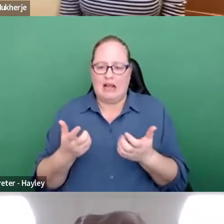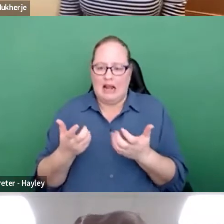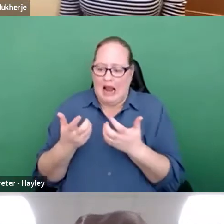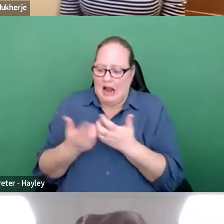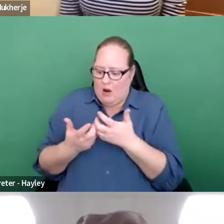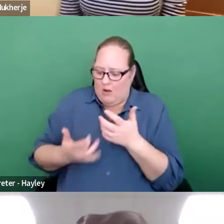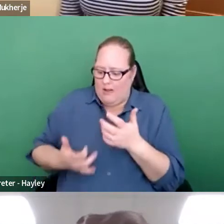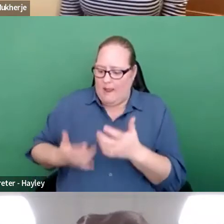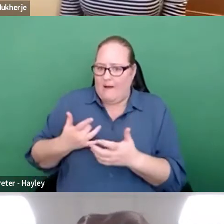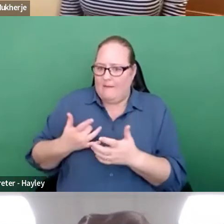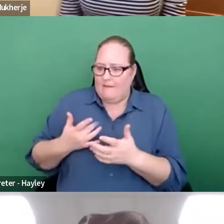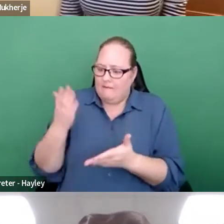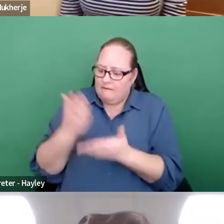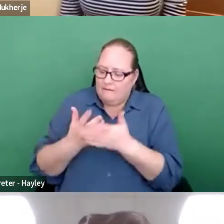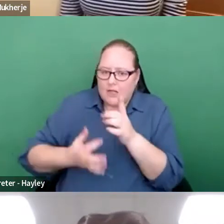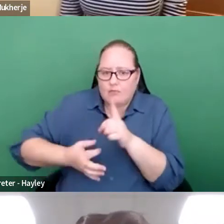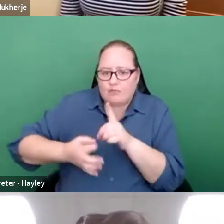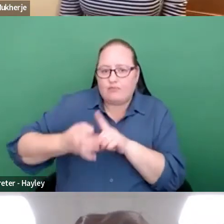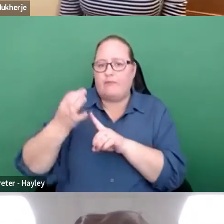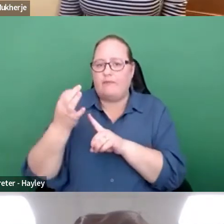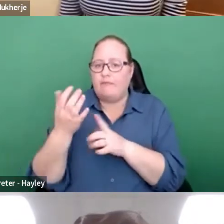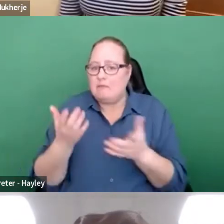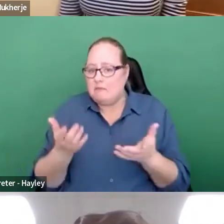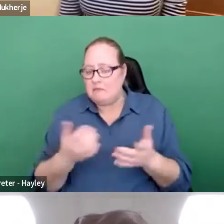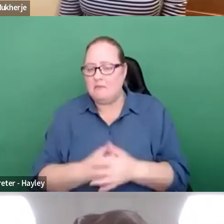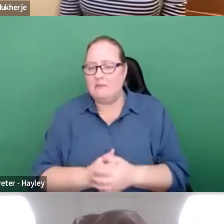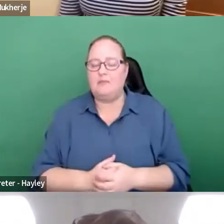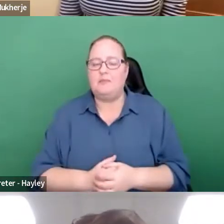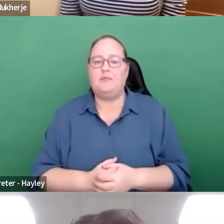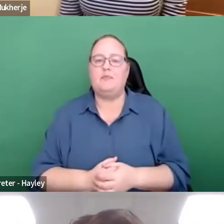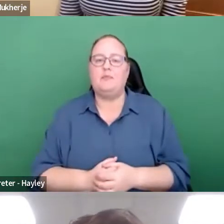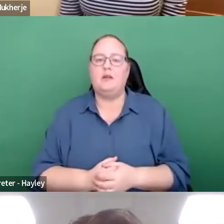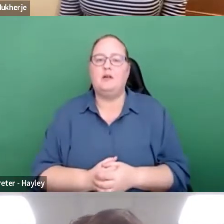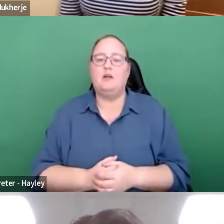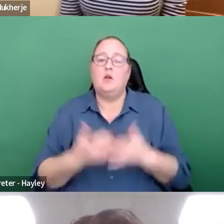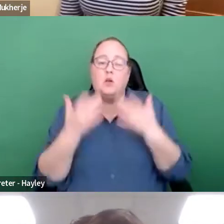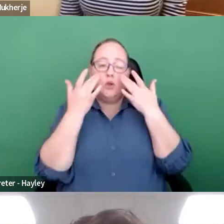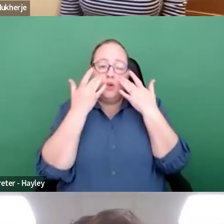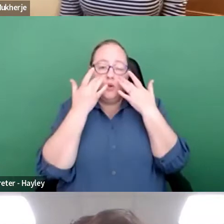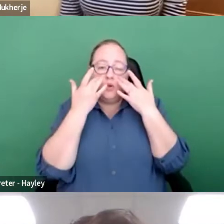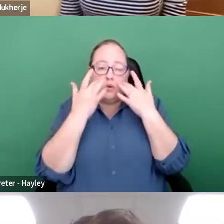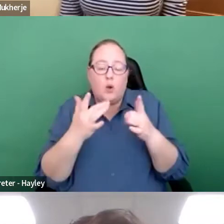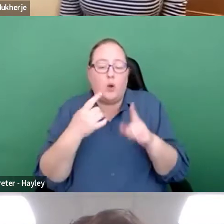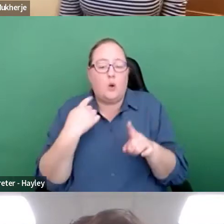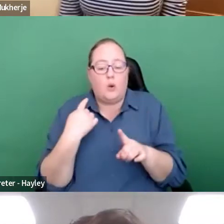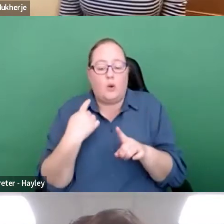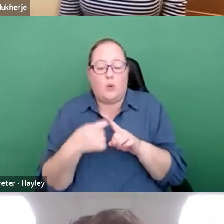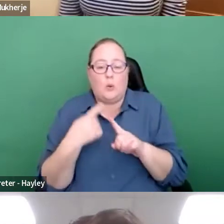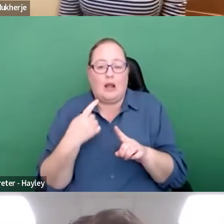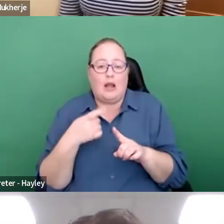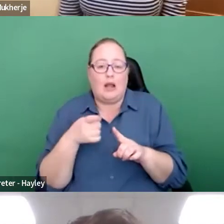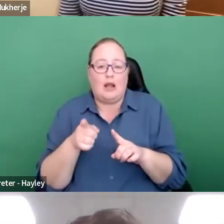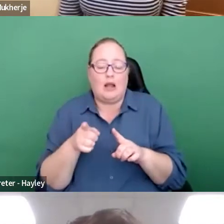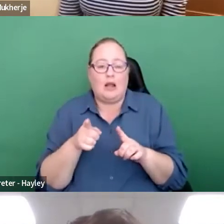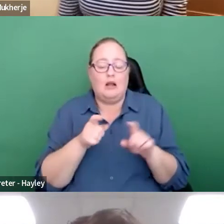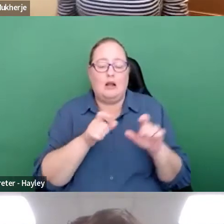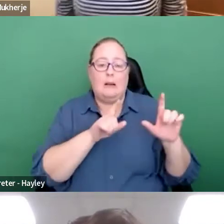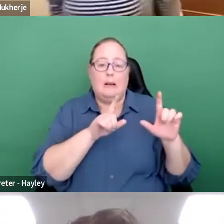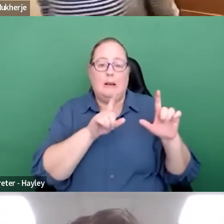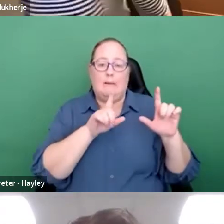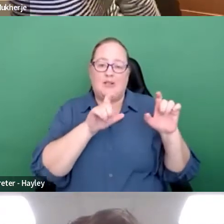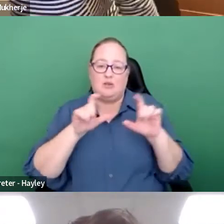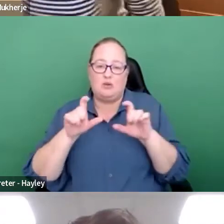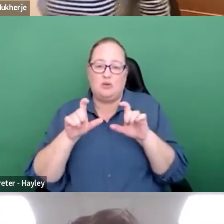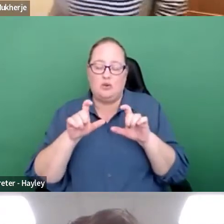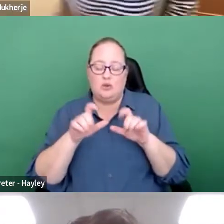are presented with? I want to show you a very quick succession of pictures before